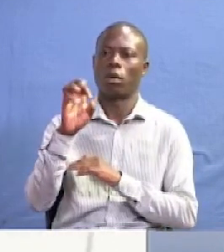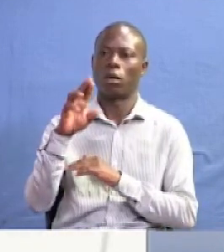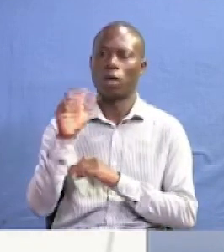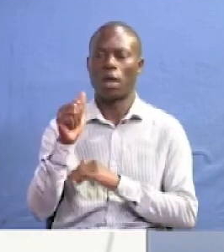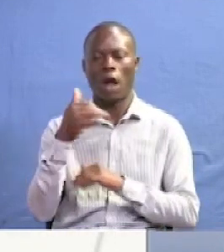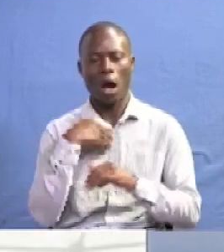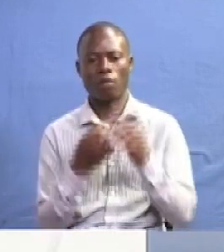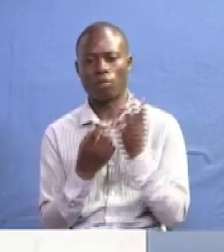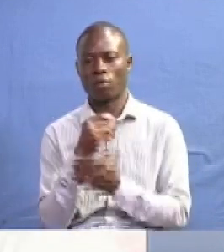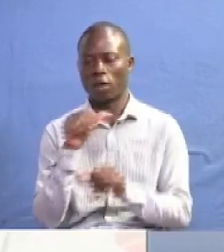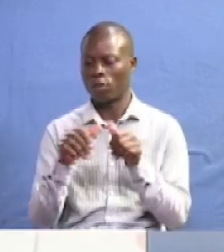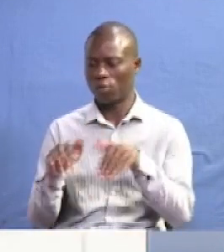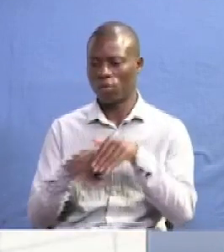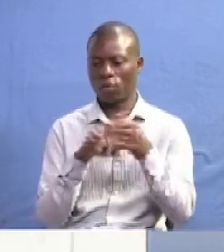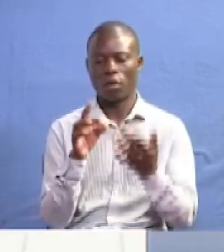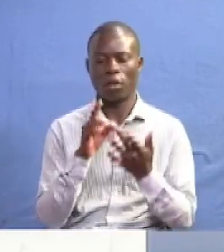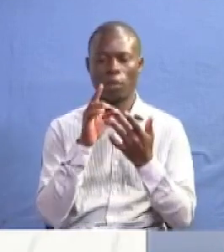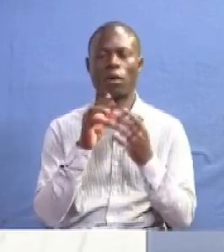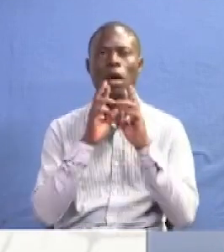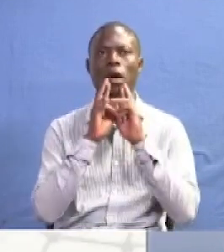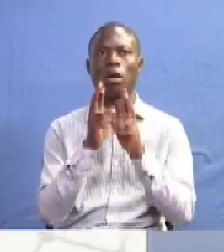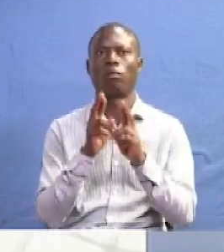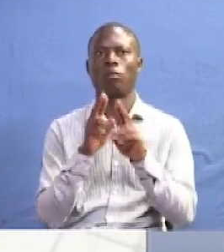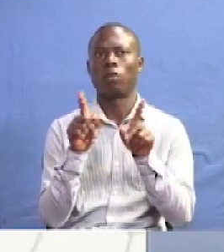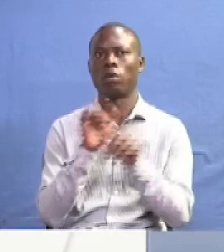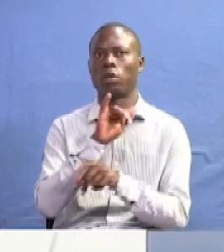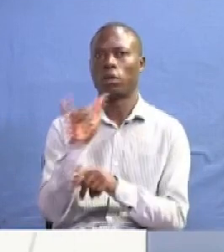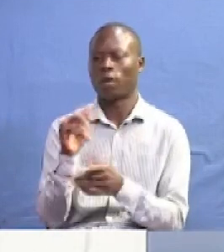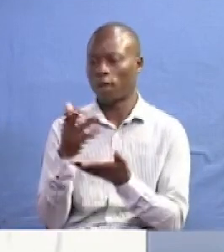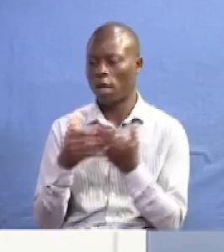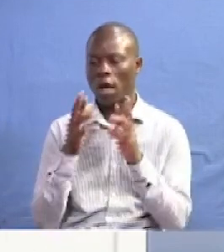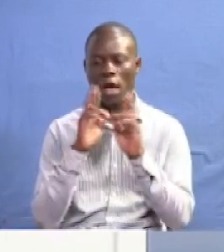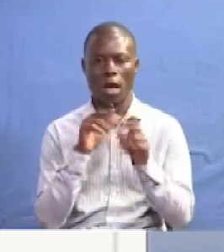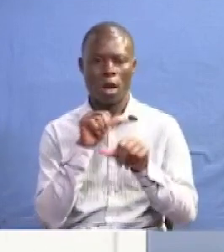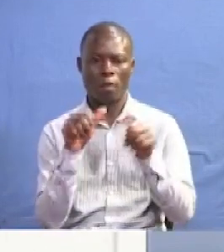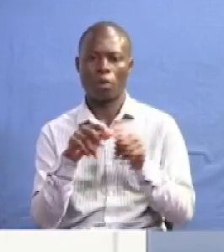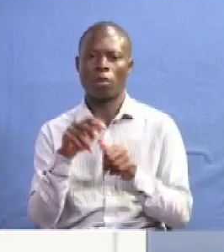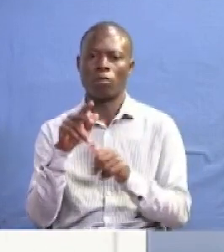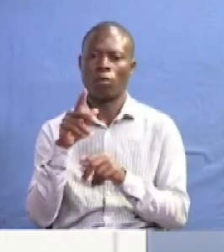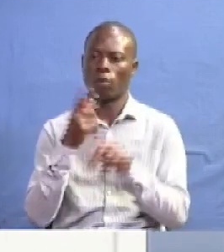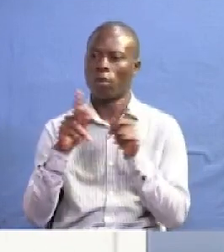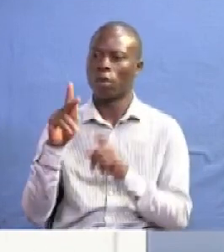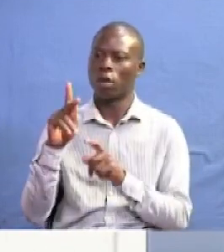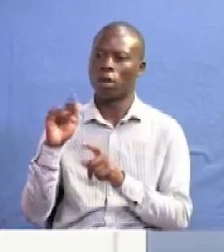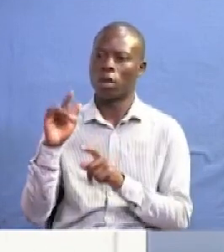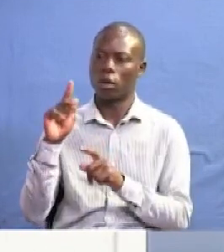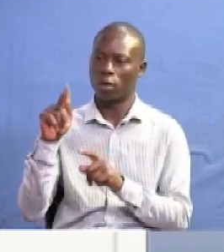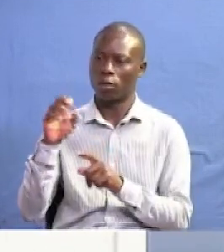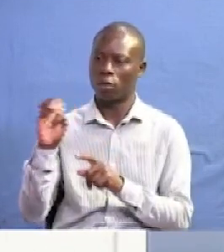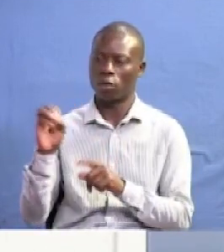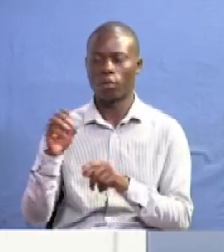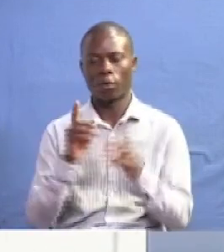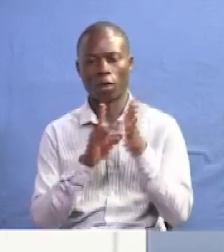diagnosis. In the following special report prepared by our health reporter Kipto Hilda, Dr. Muteshi Charles,